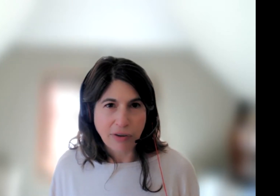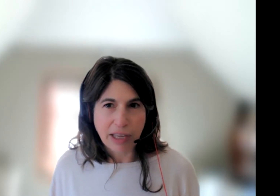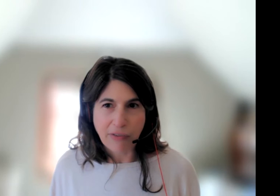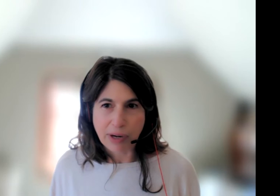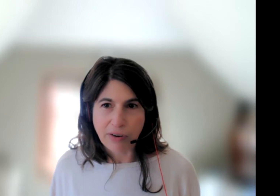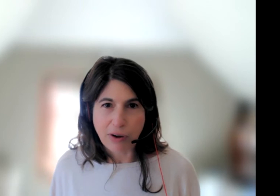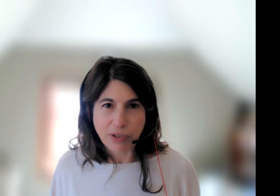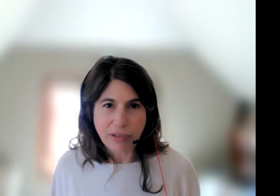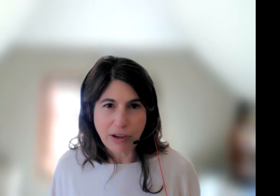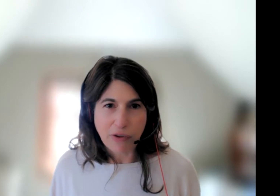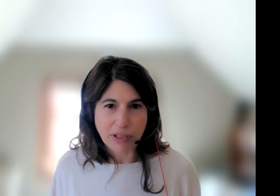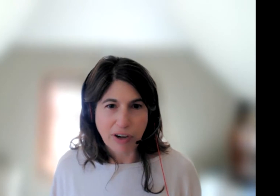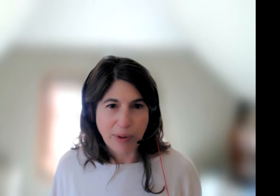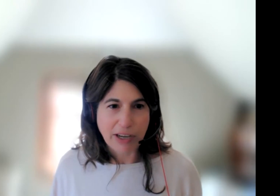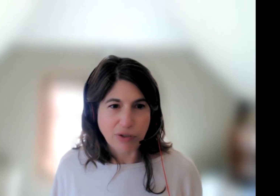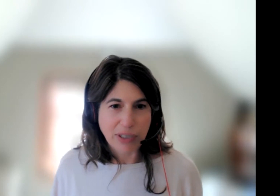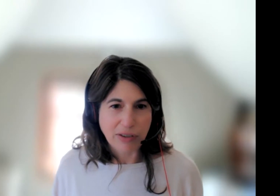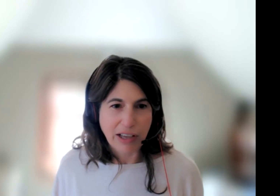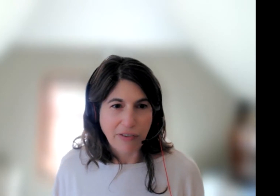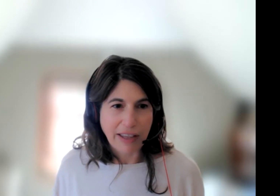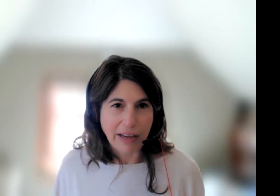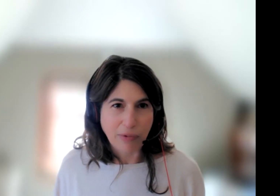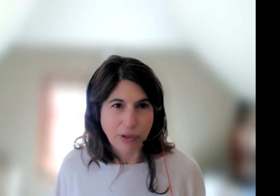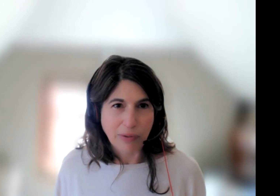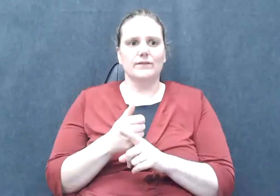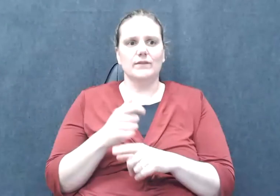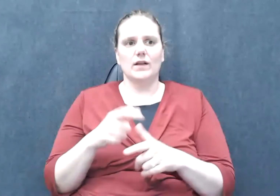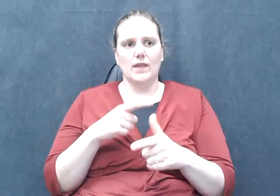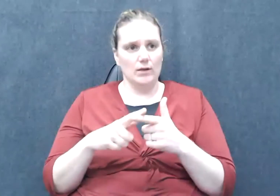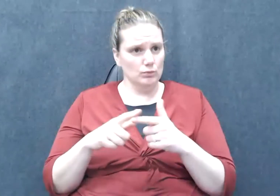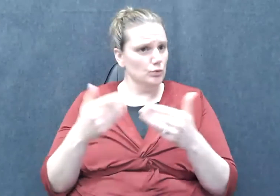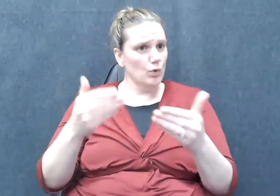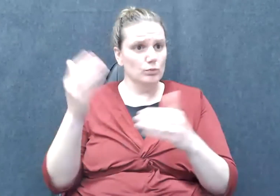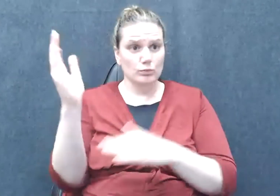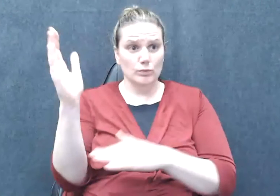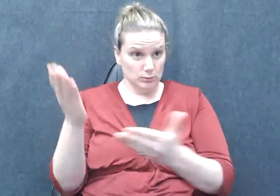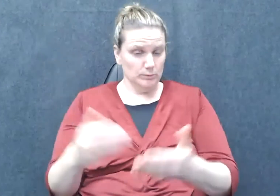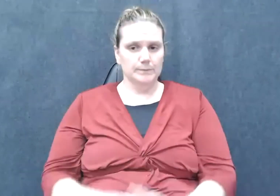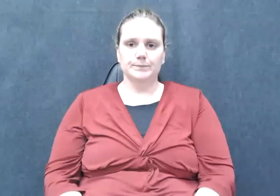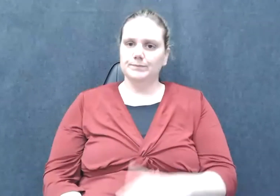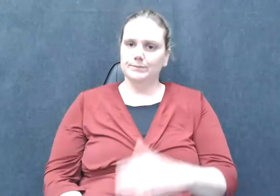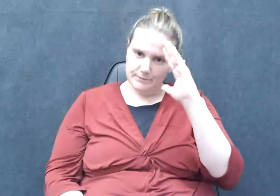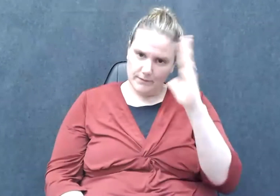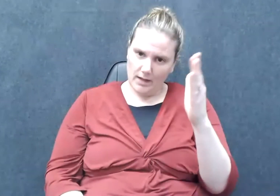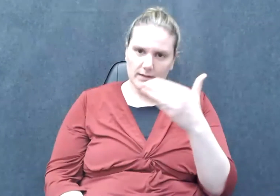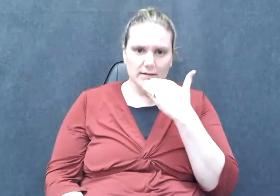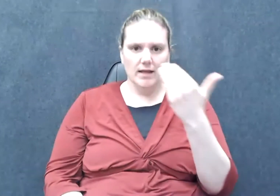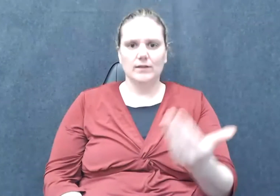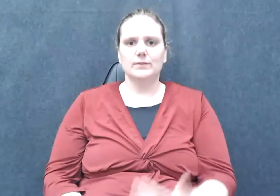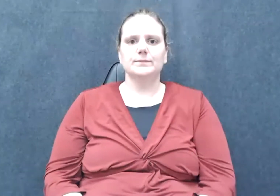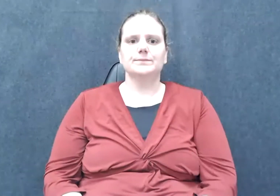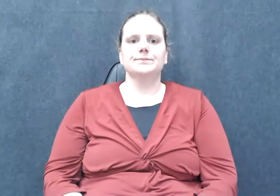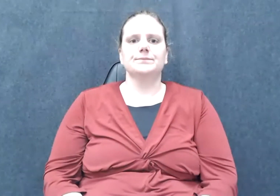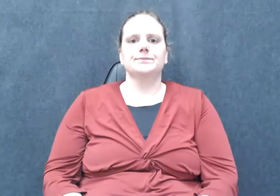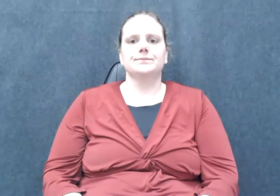I don't think everyone here knows you, so if you could start by introducing yourself, and then we'll go through your presentation. I will. Thank you. Yes,